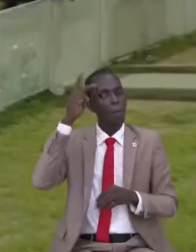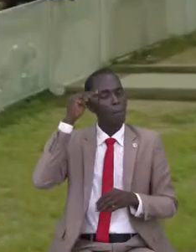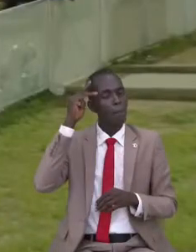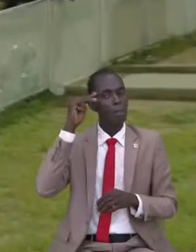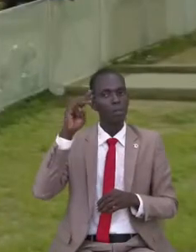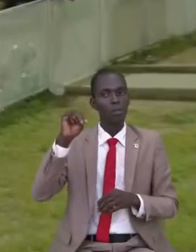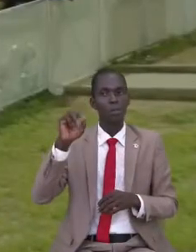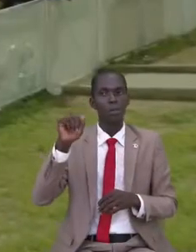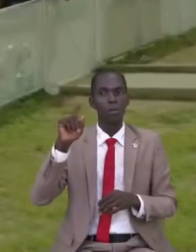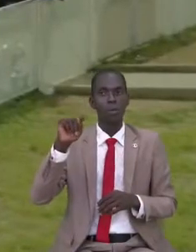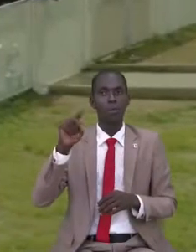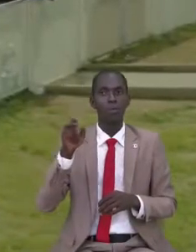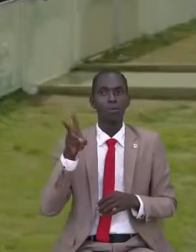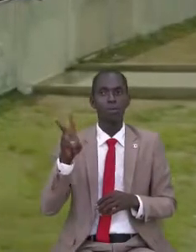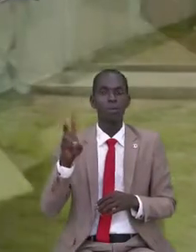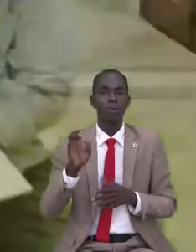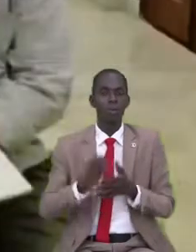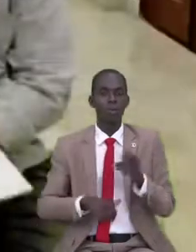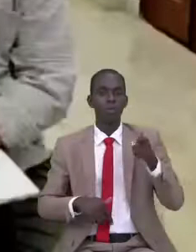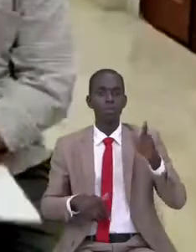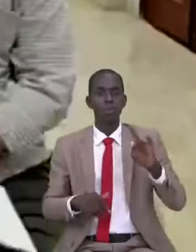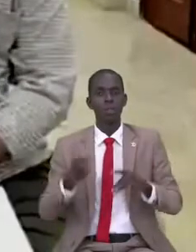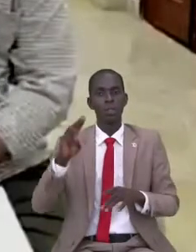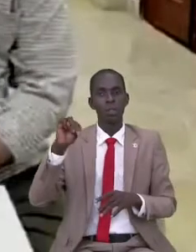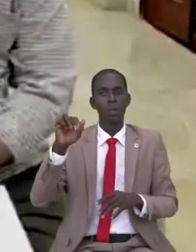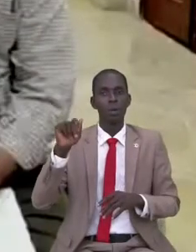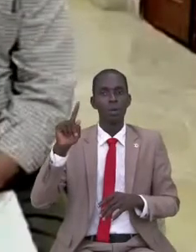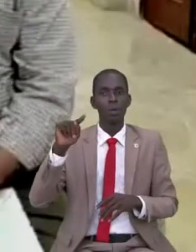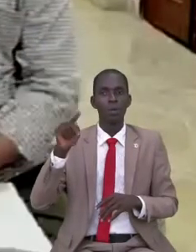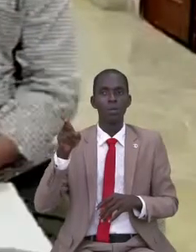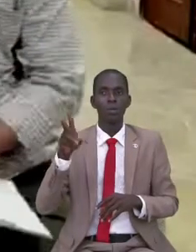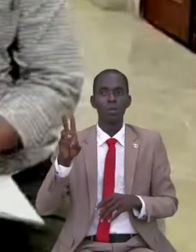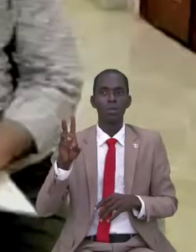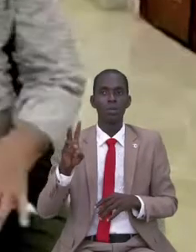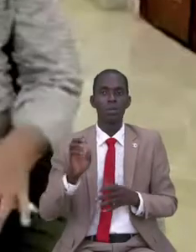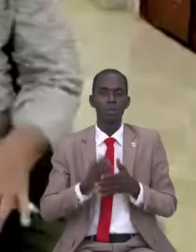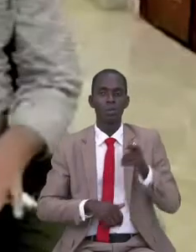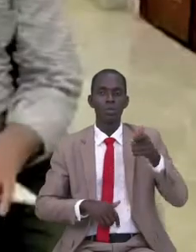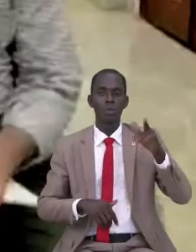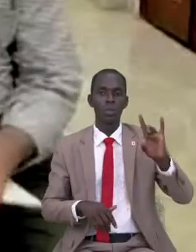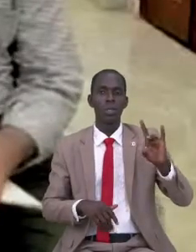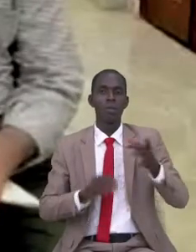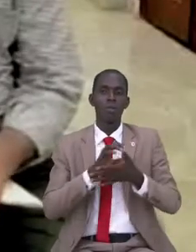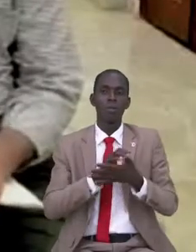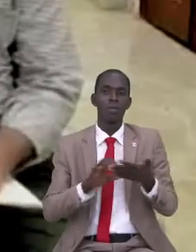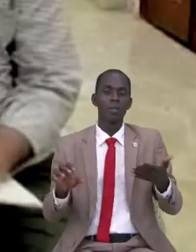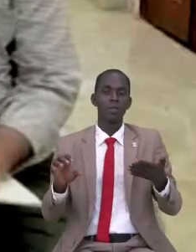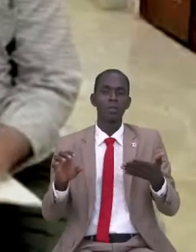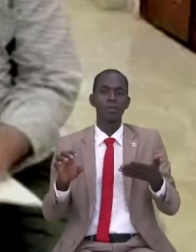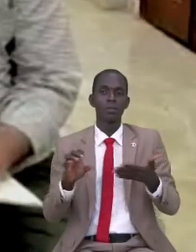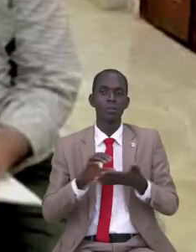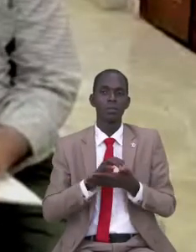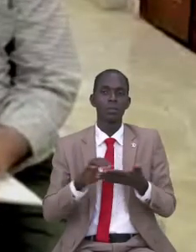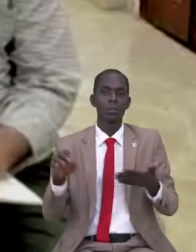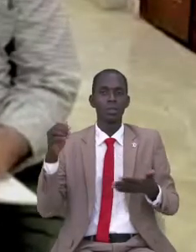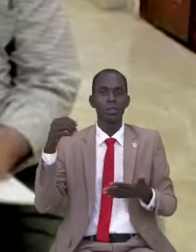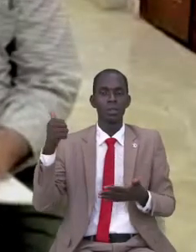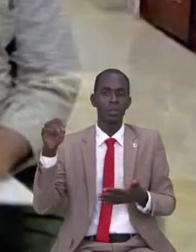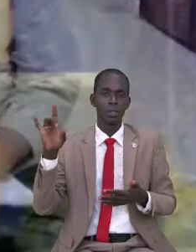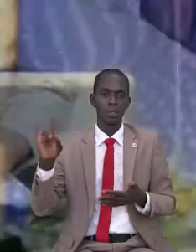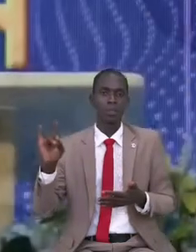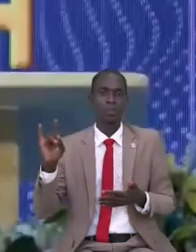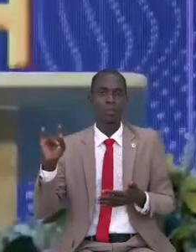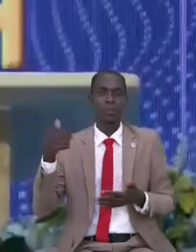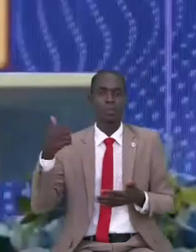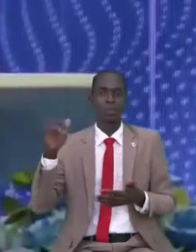from verse 18. Matthew chapter 28, reading from verse 18.